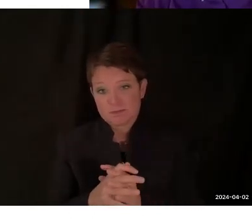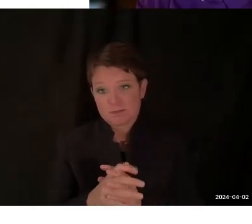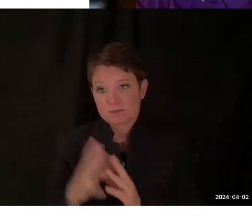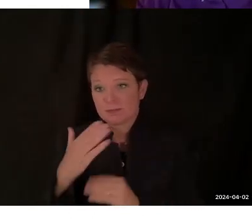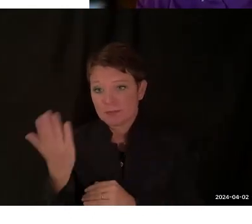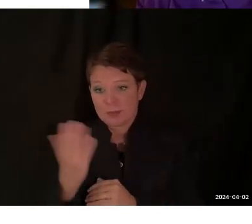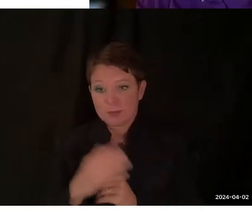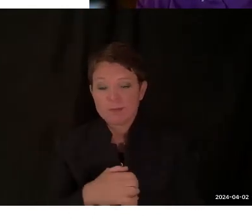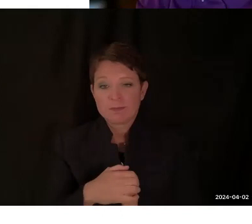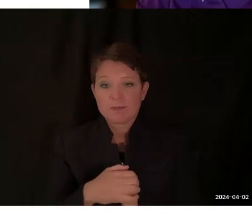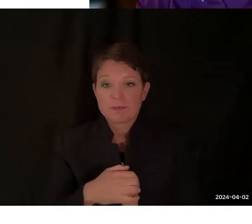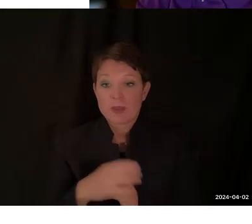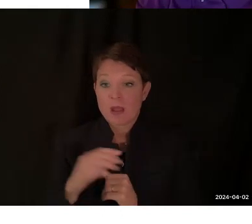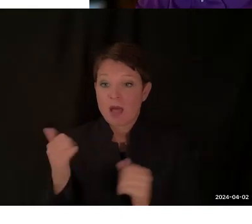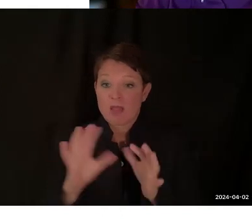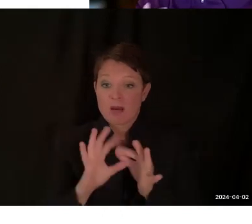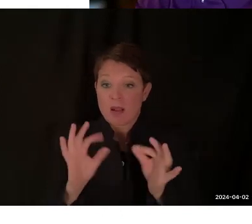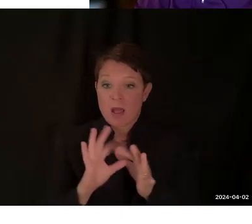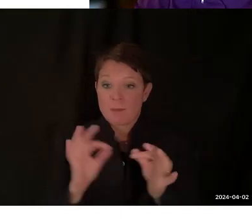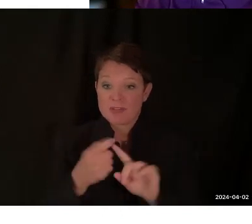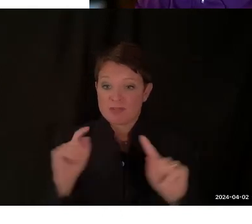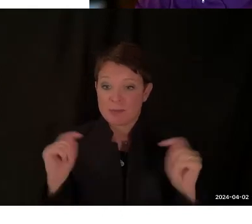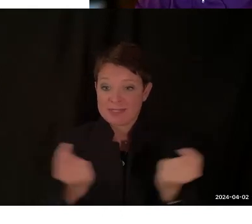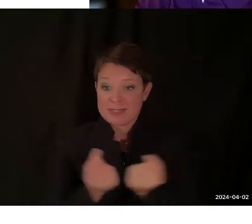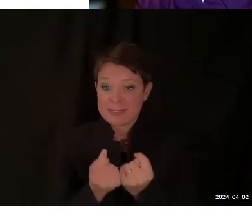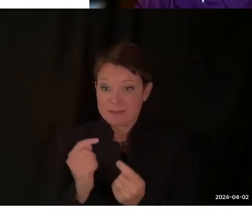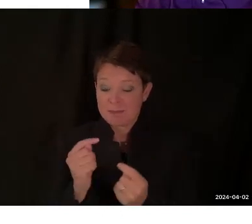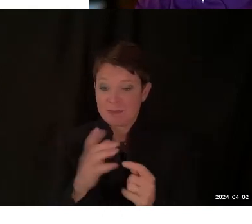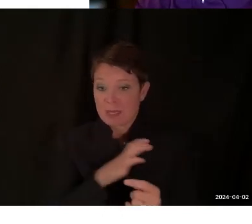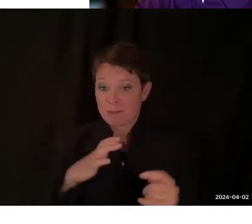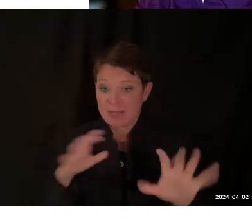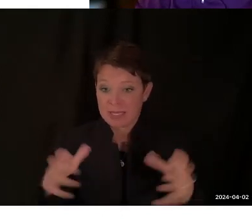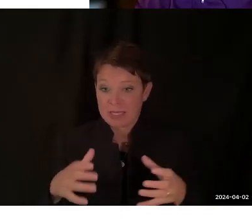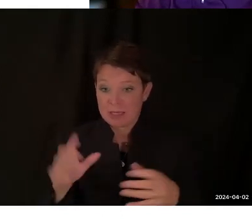Thank you. Any other comments from committee?